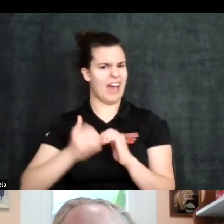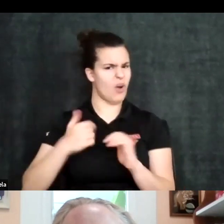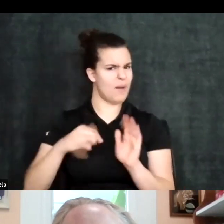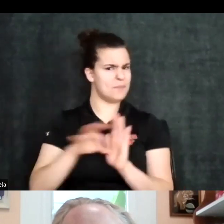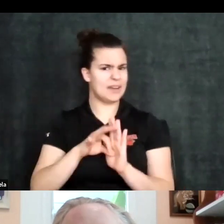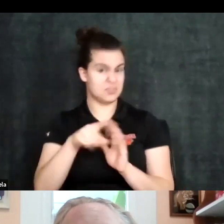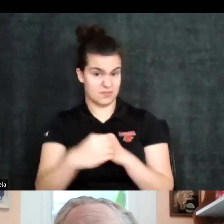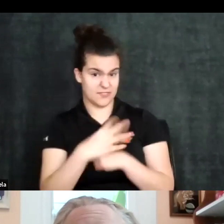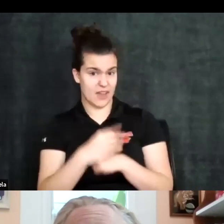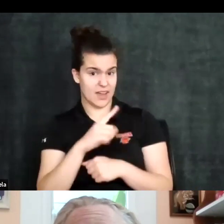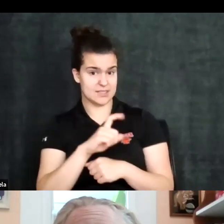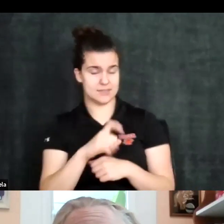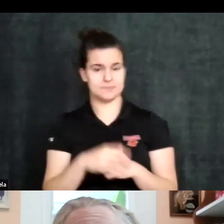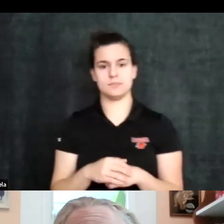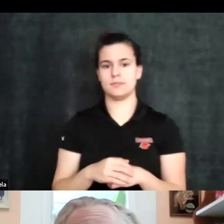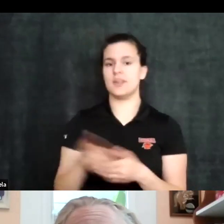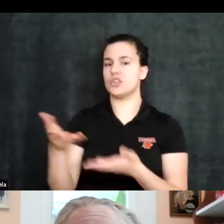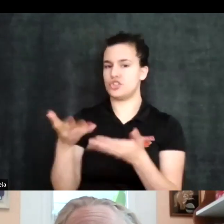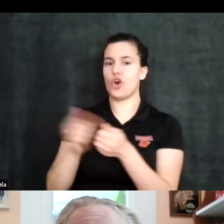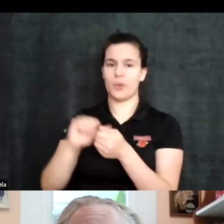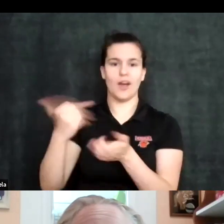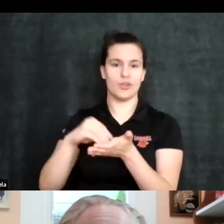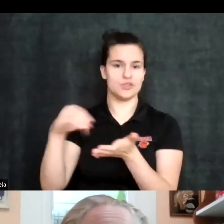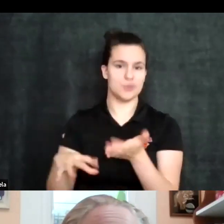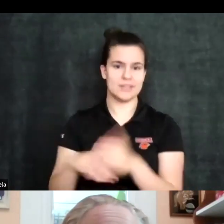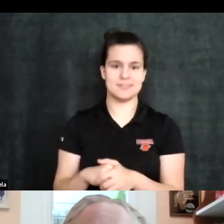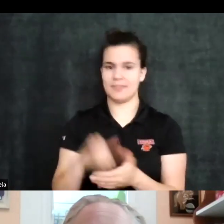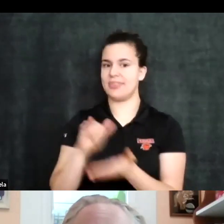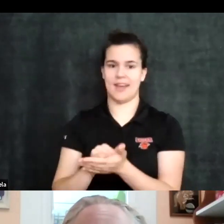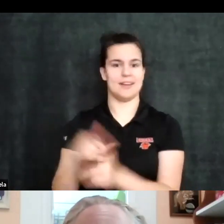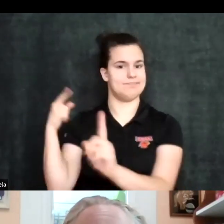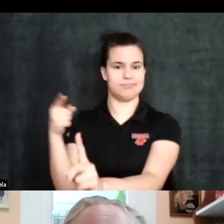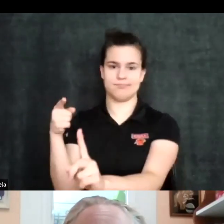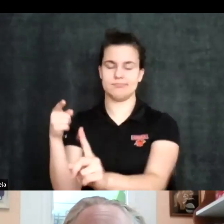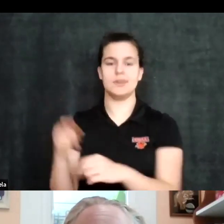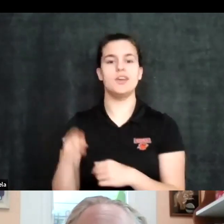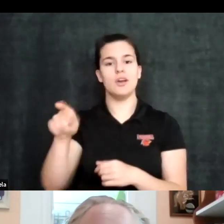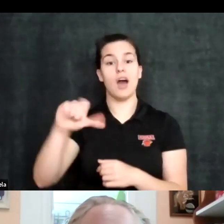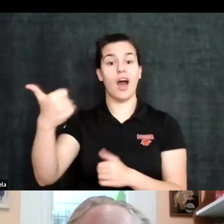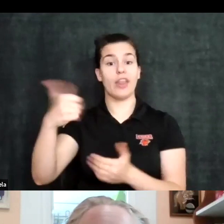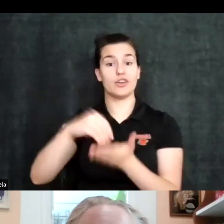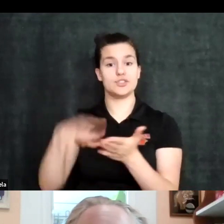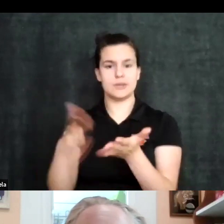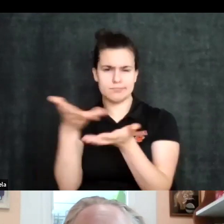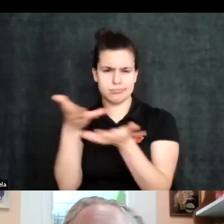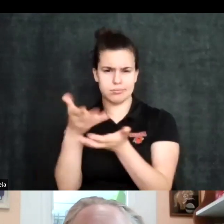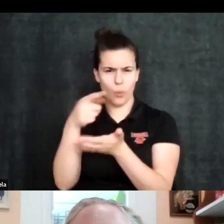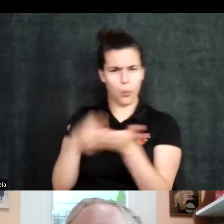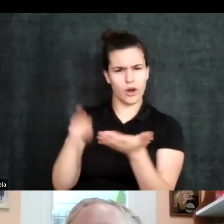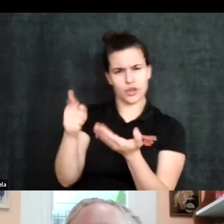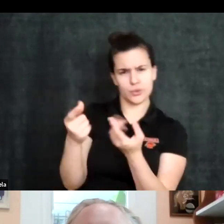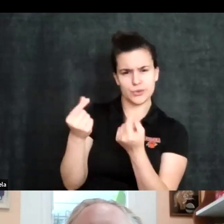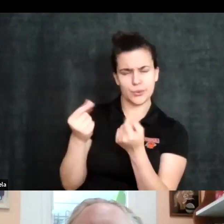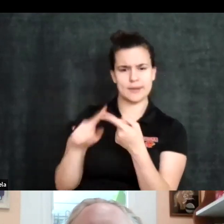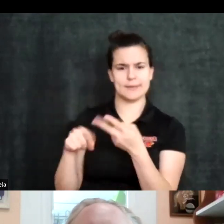decide? Talk to the students. That's my main thing. Talk to the students, see what they're doing.